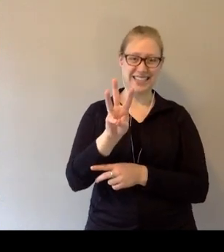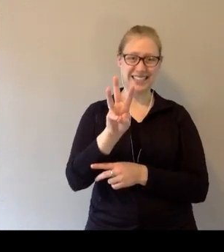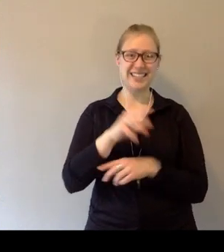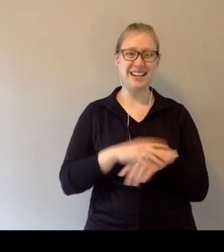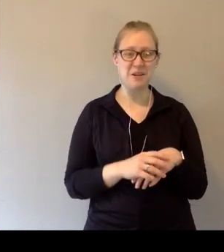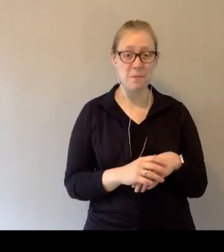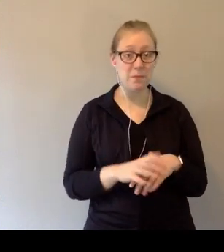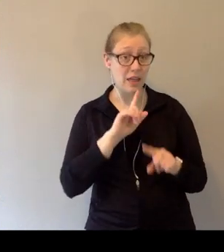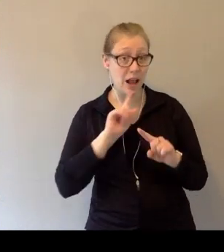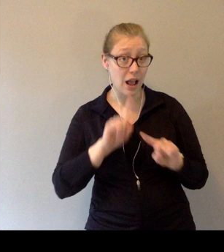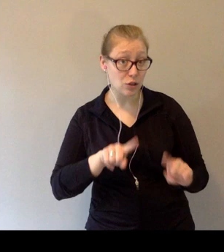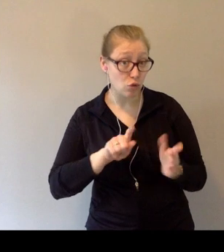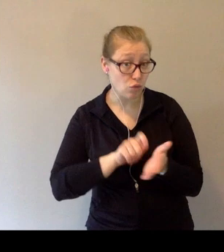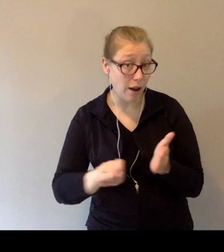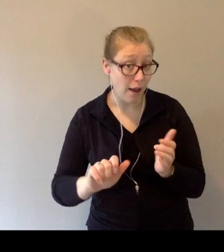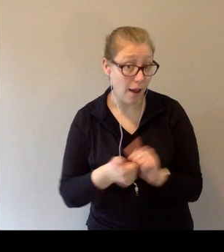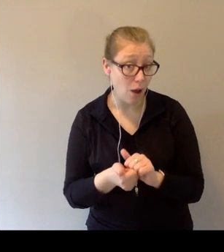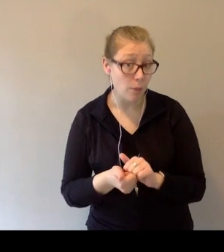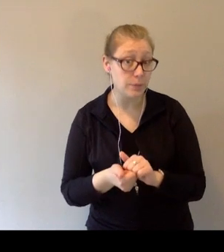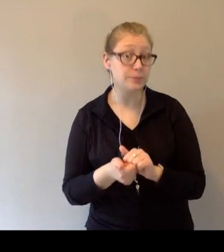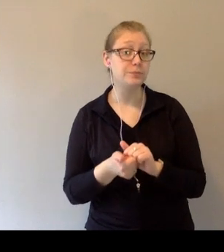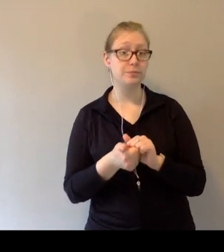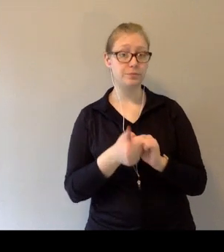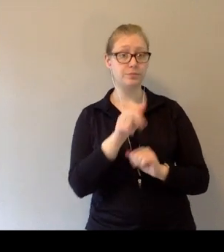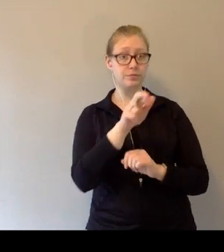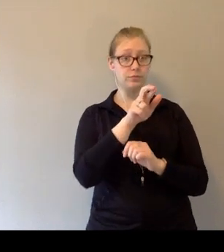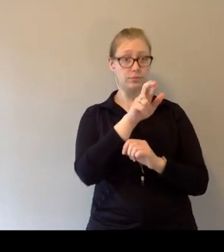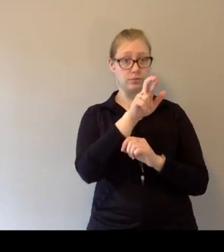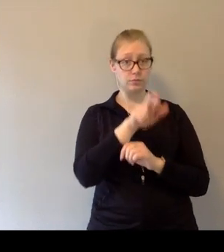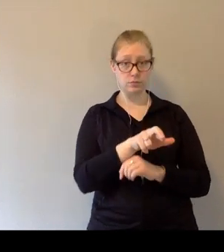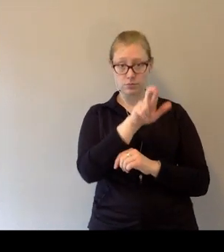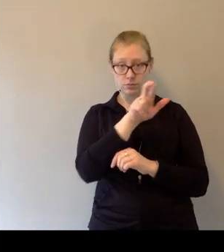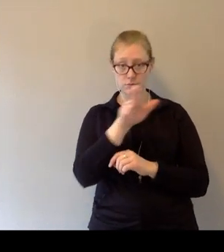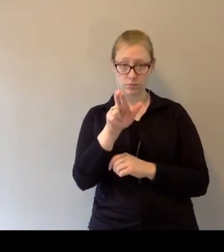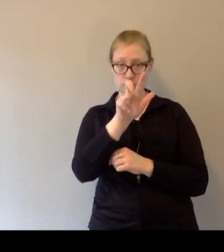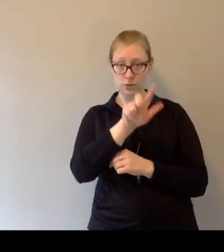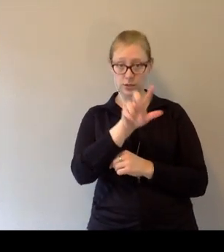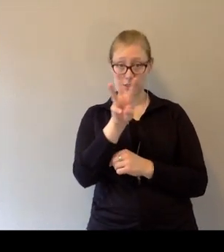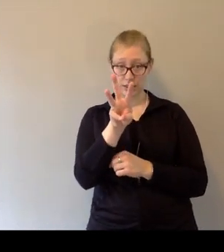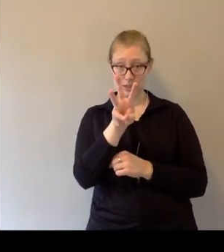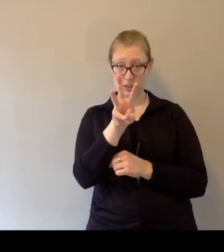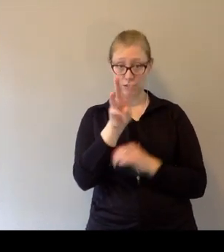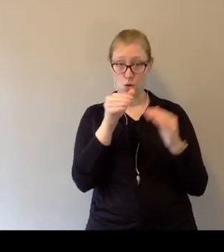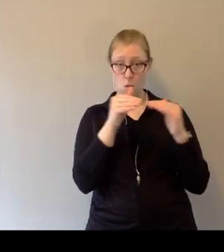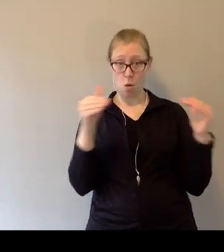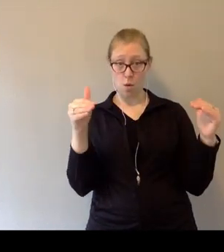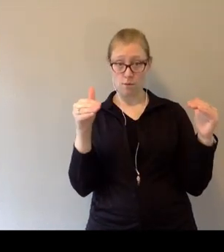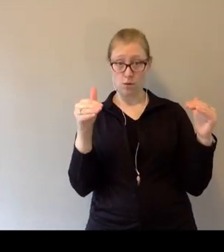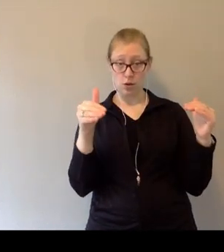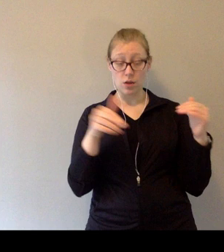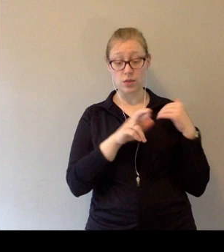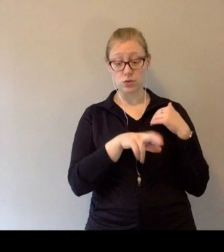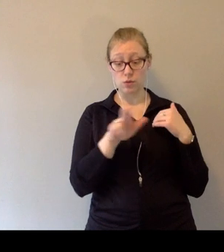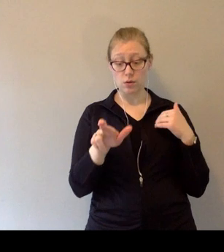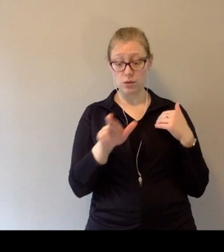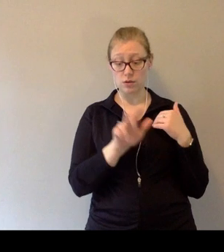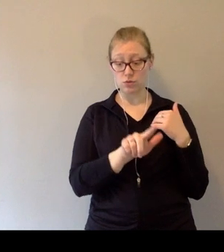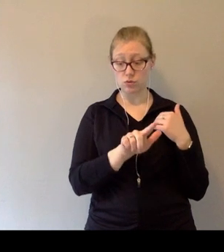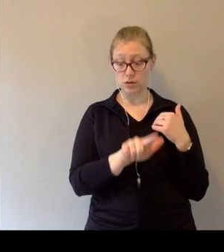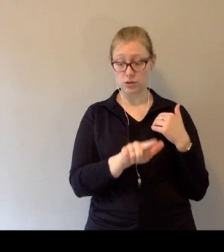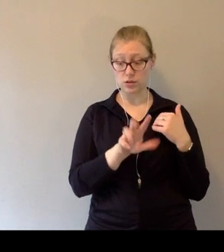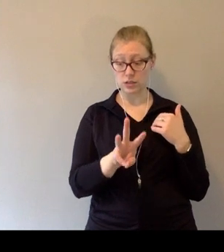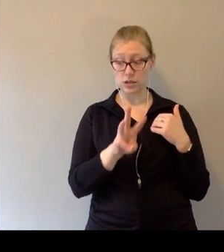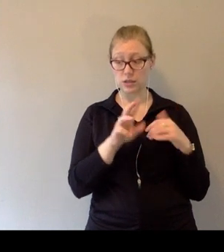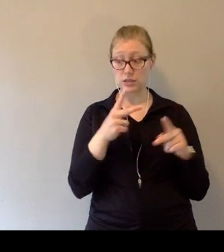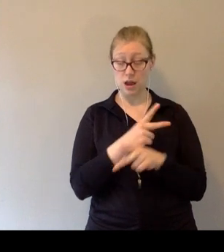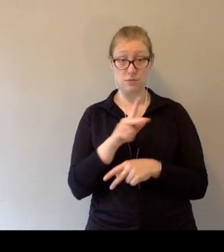it as is square root of 26 over the square root of 26 times the square root of 26